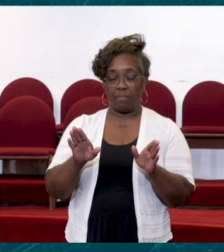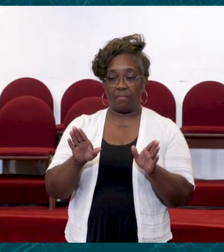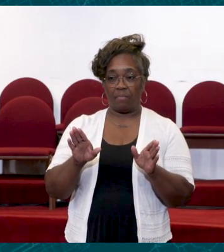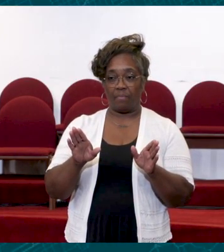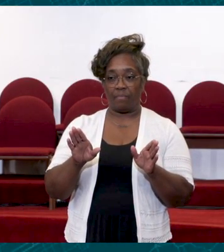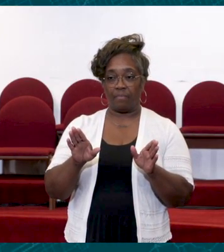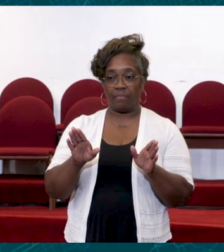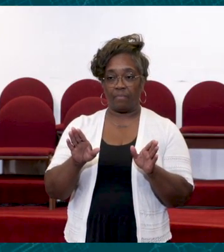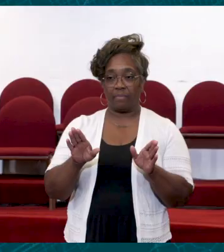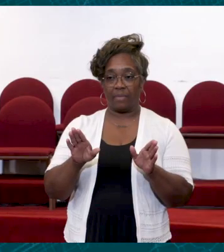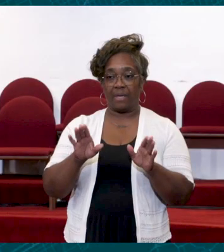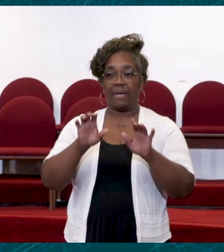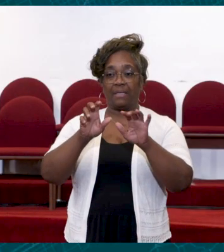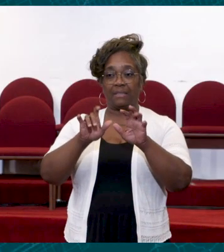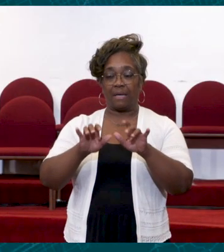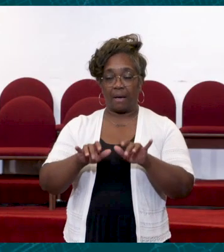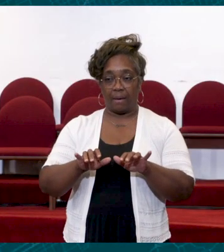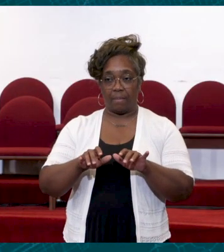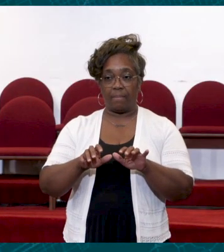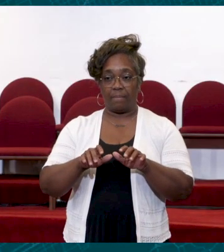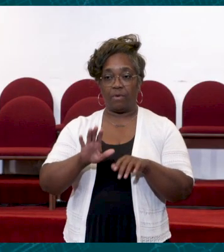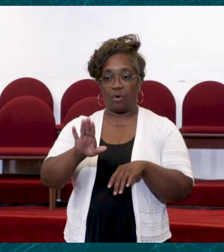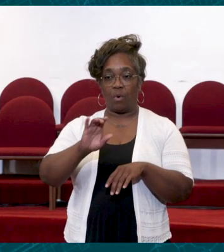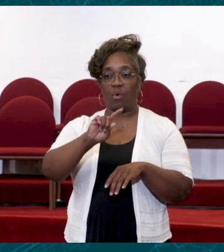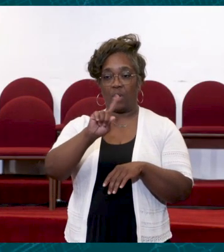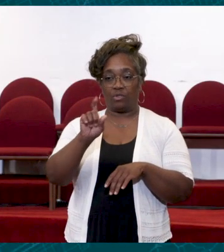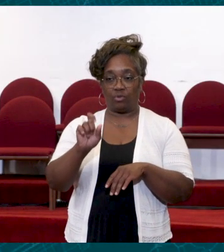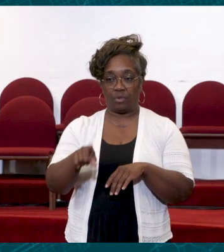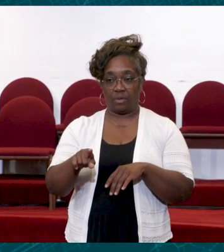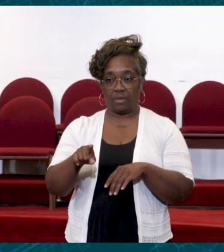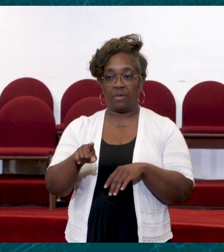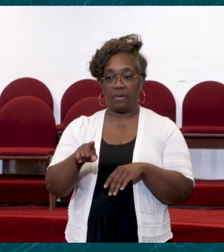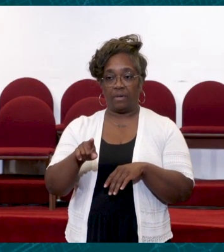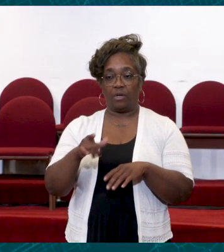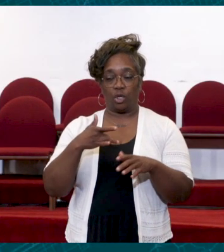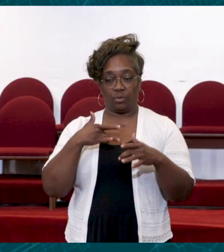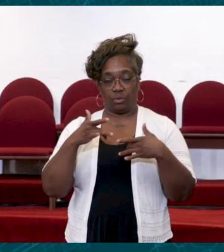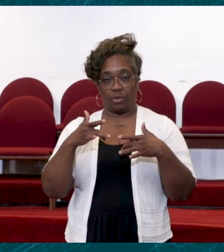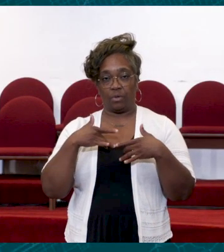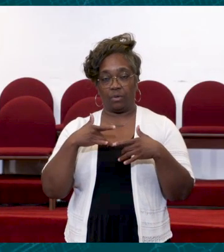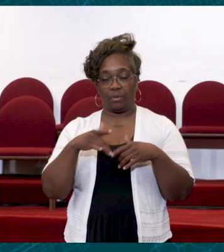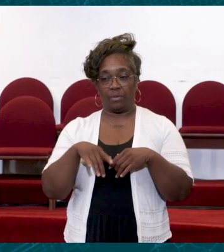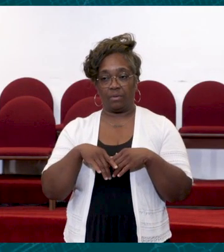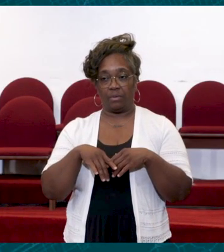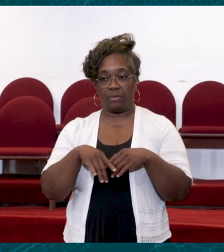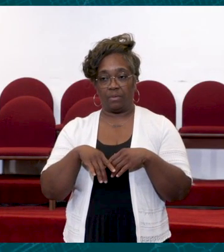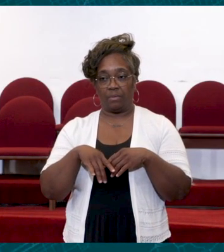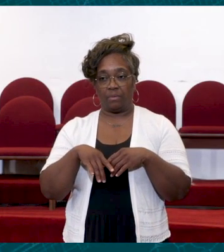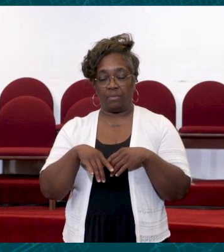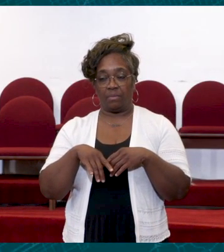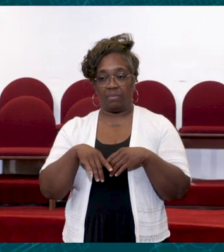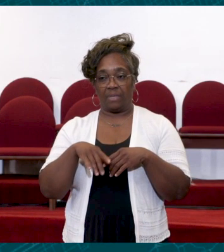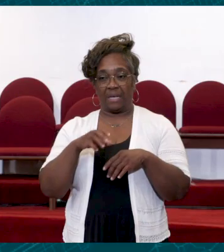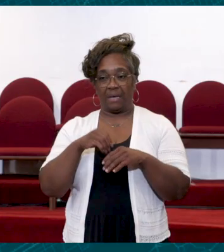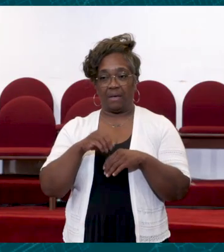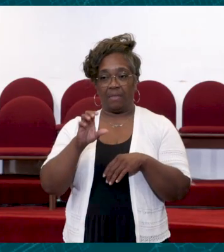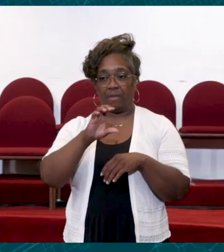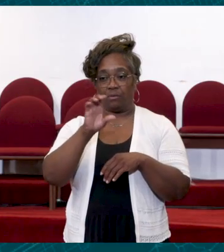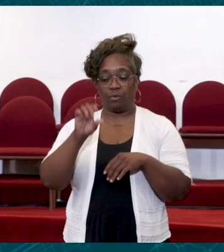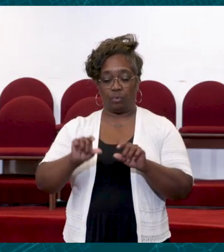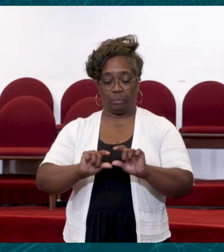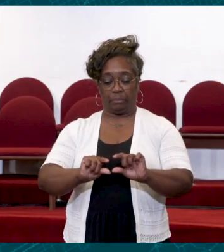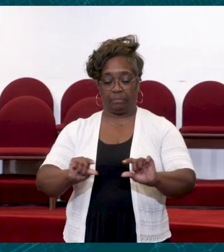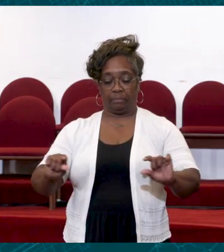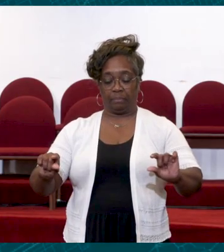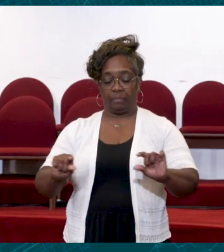your comment and question or concern in the question and answer tab located in the Zoom task bar.